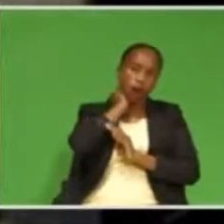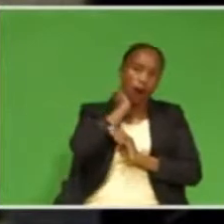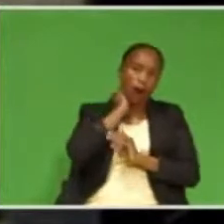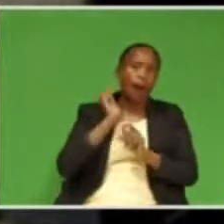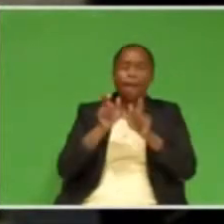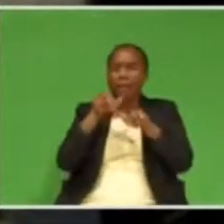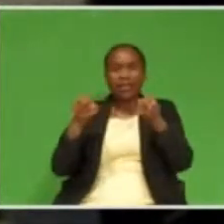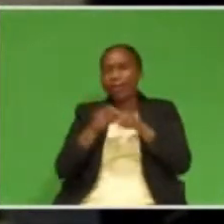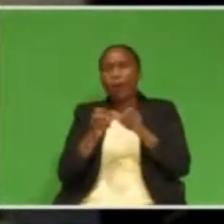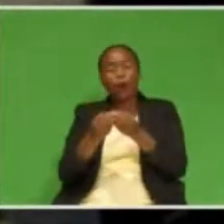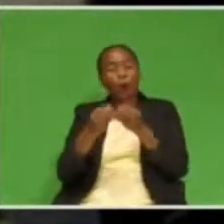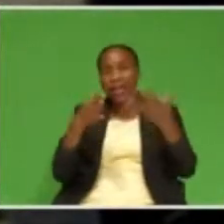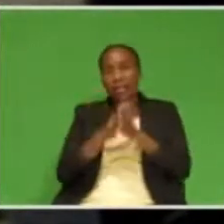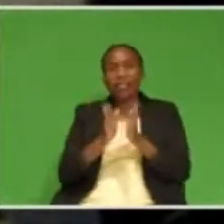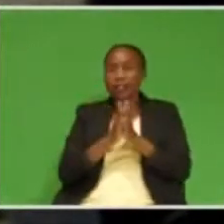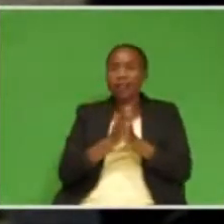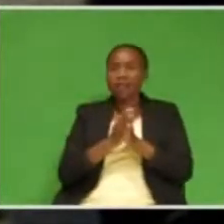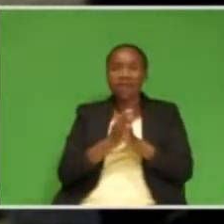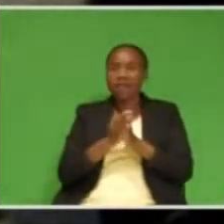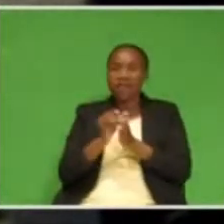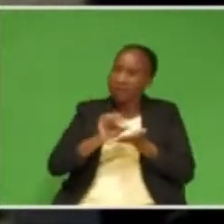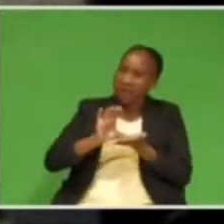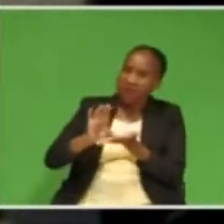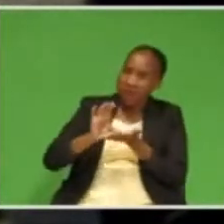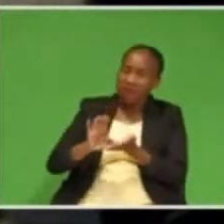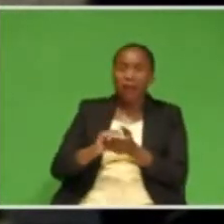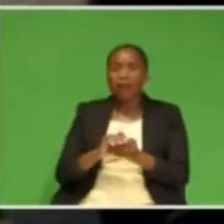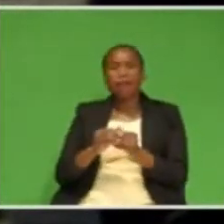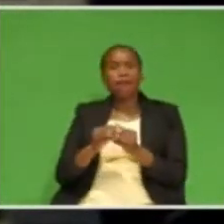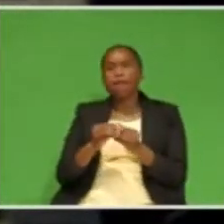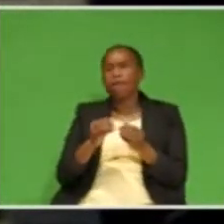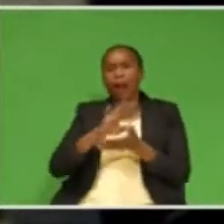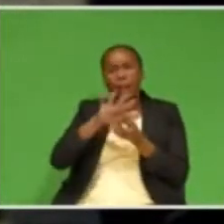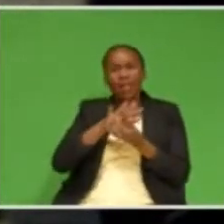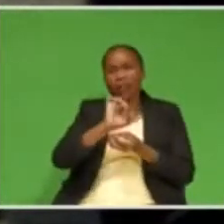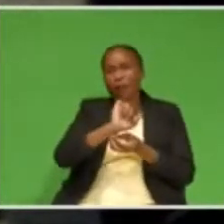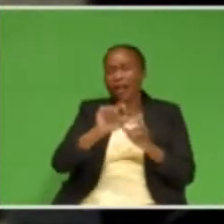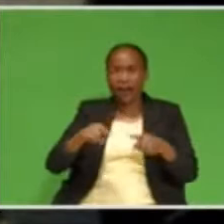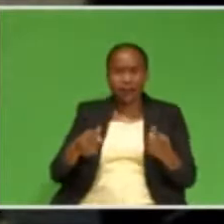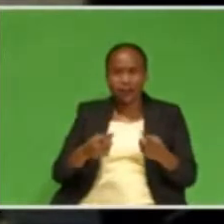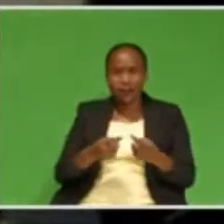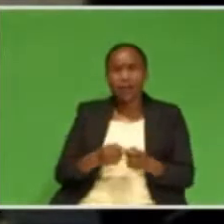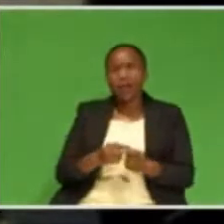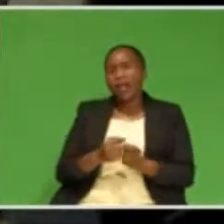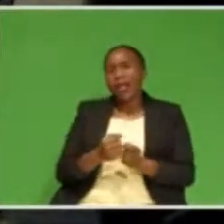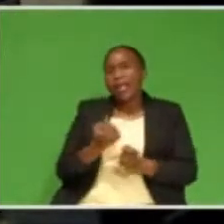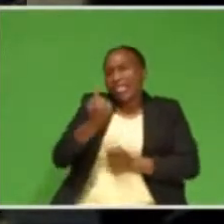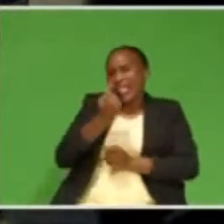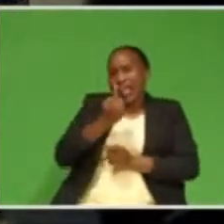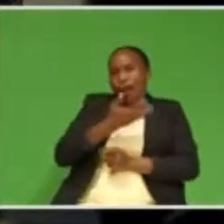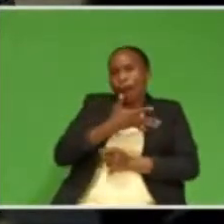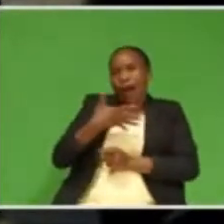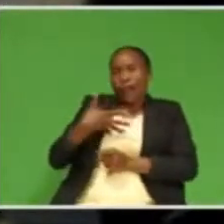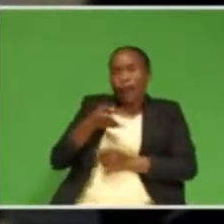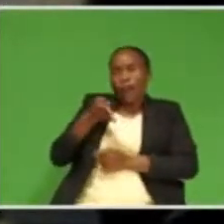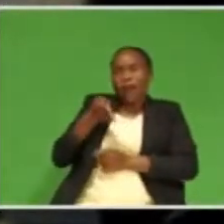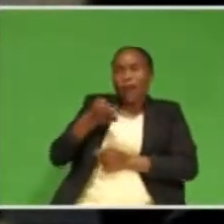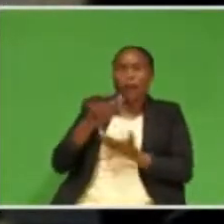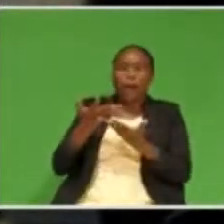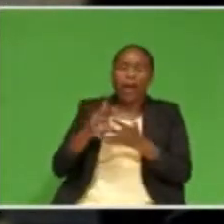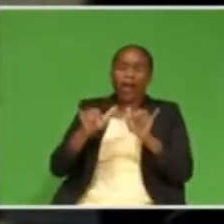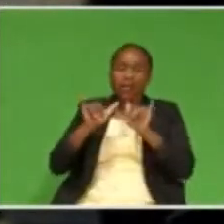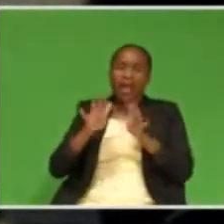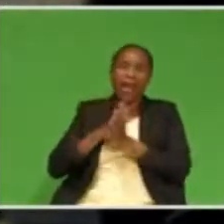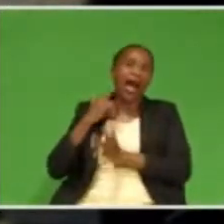is the single mother in Alex who is worried about how she will make